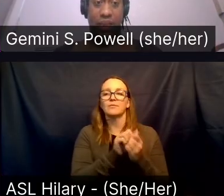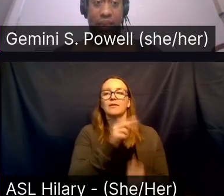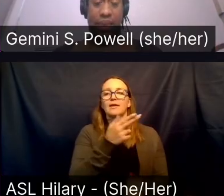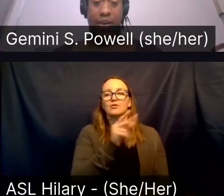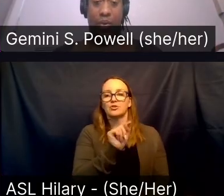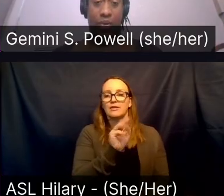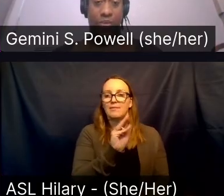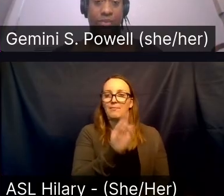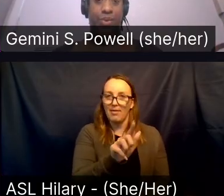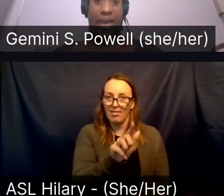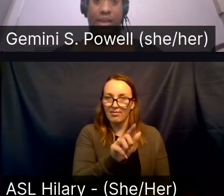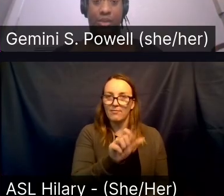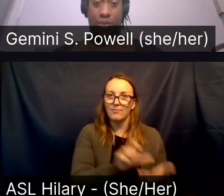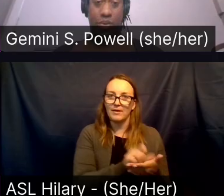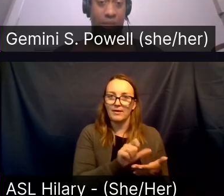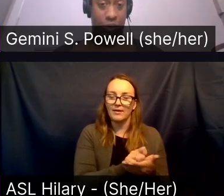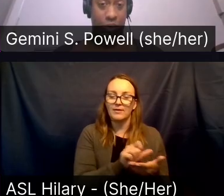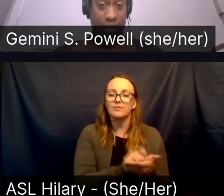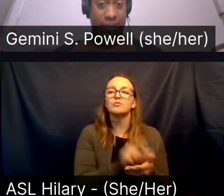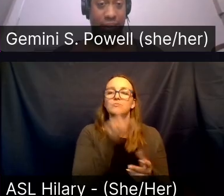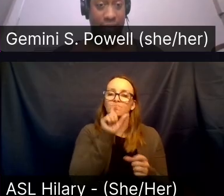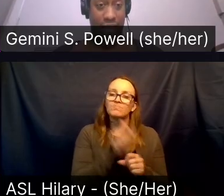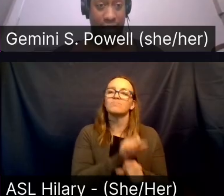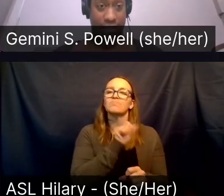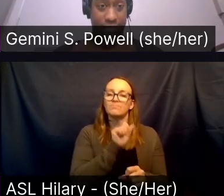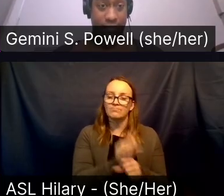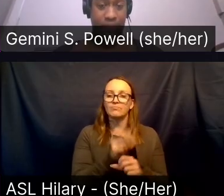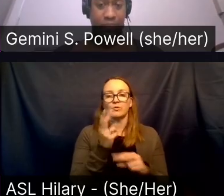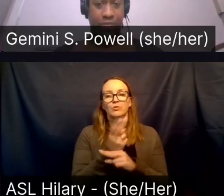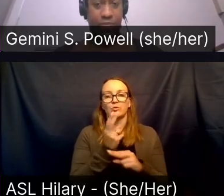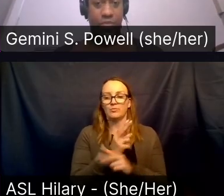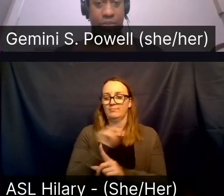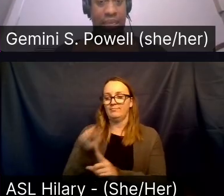page in order to actually utilize that styling.